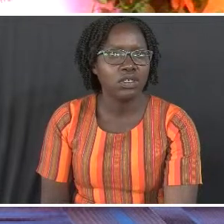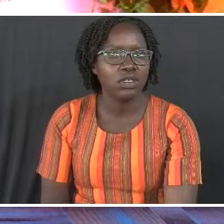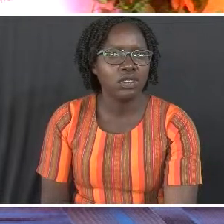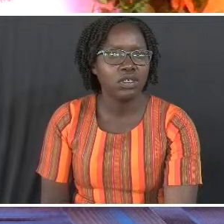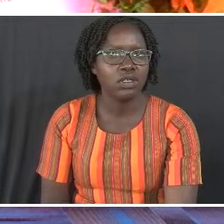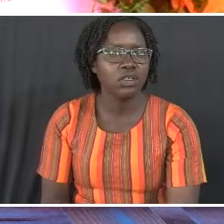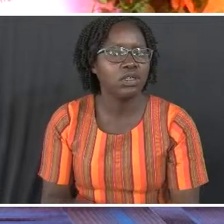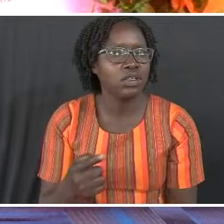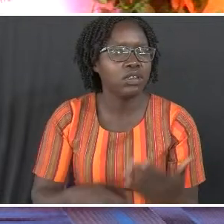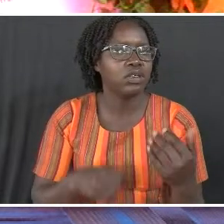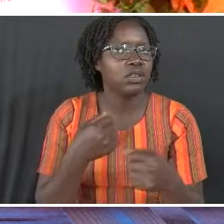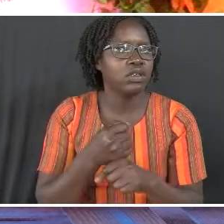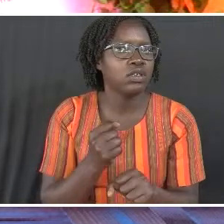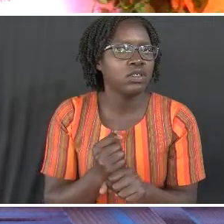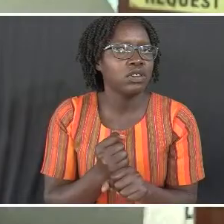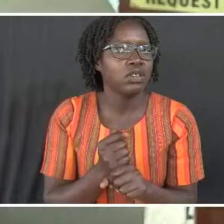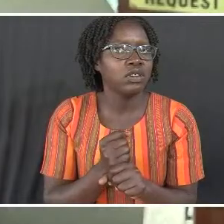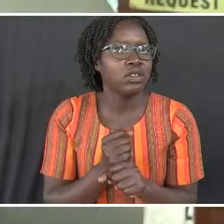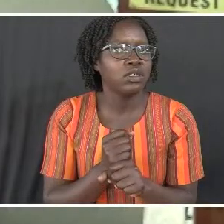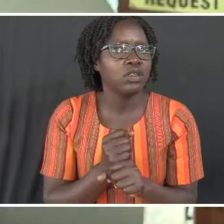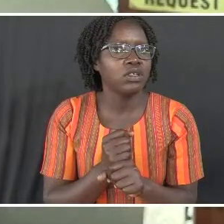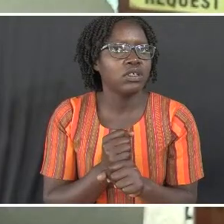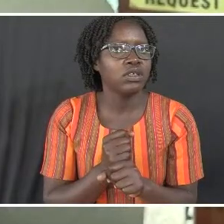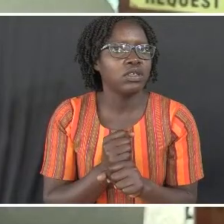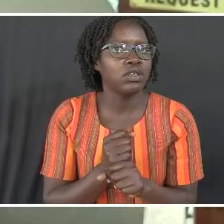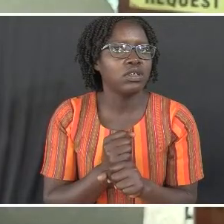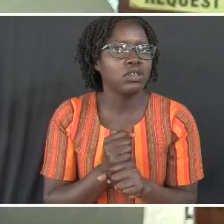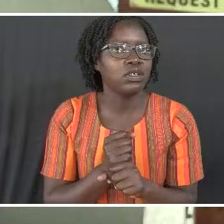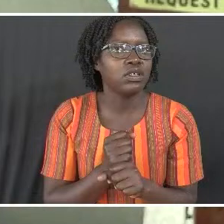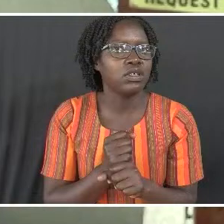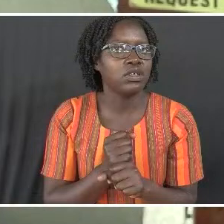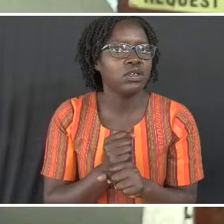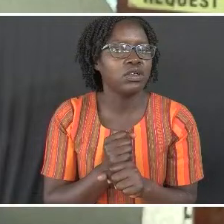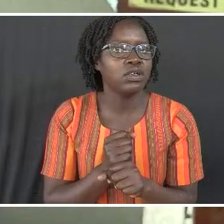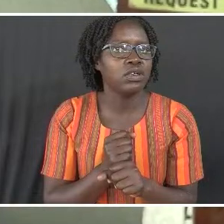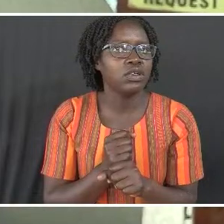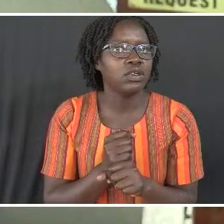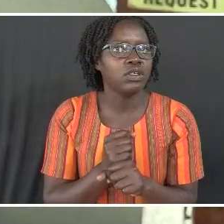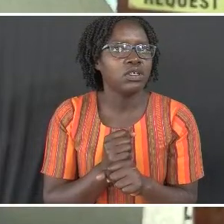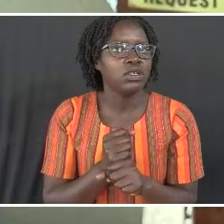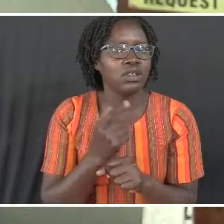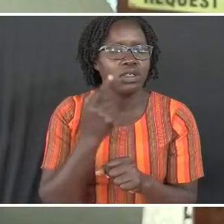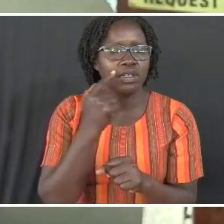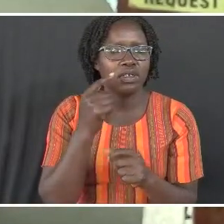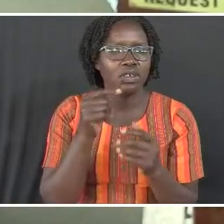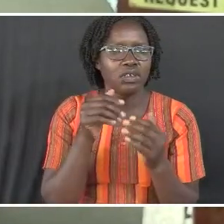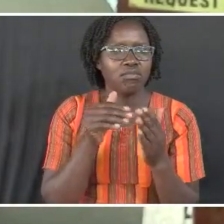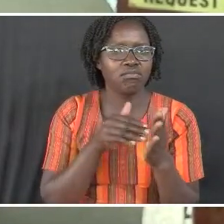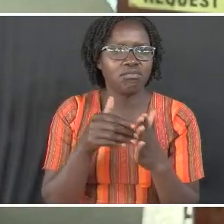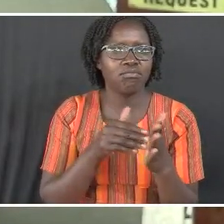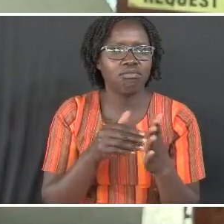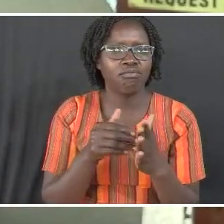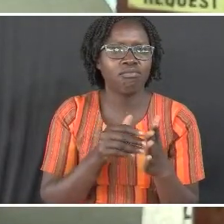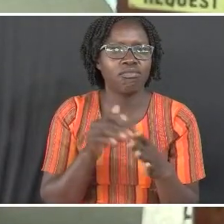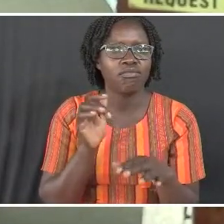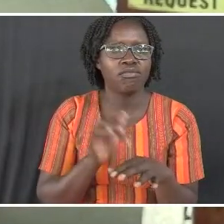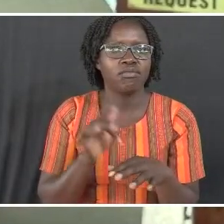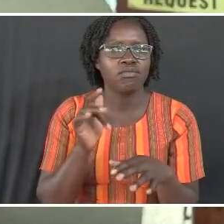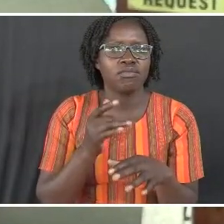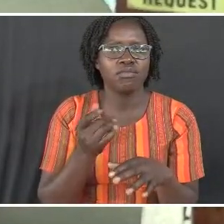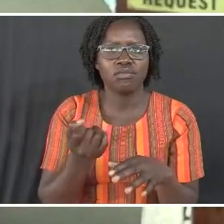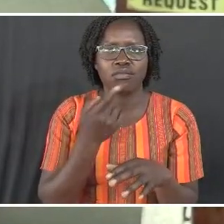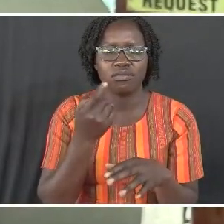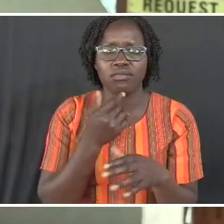What causes gum recession? What are the effects? And is there a cure